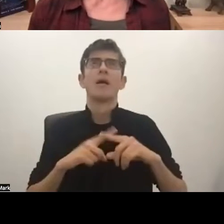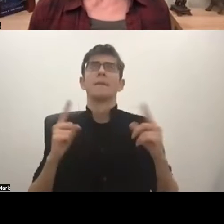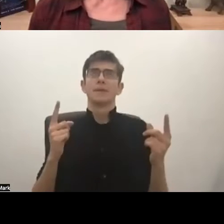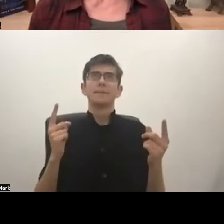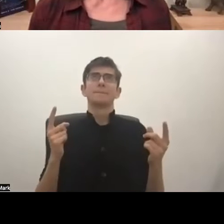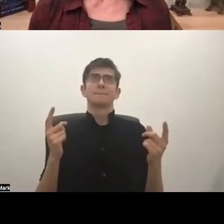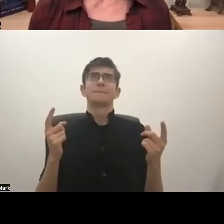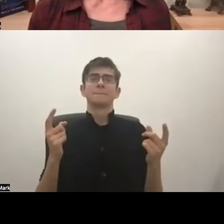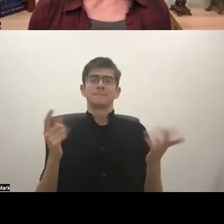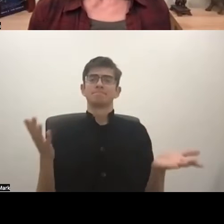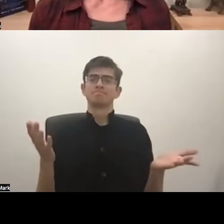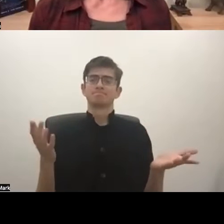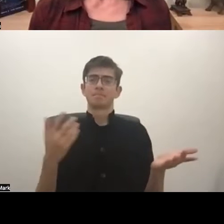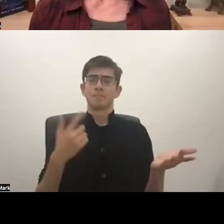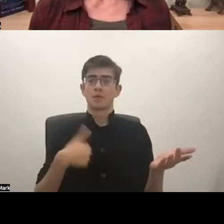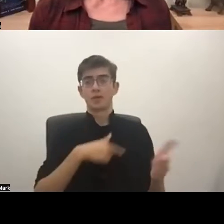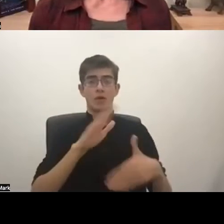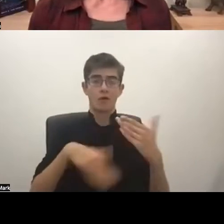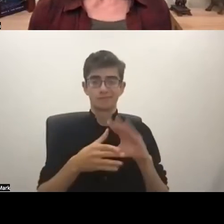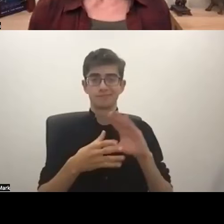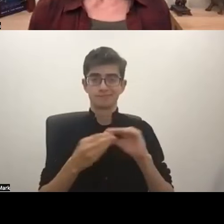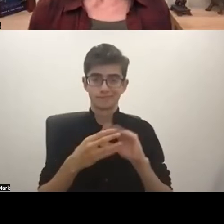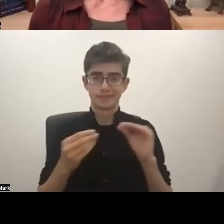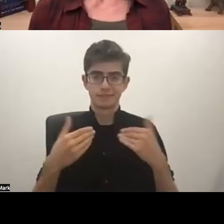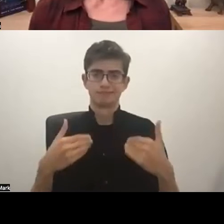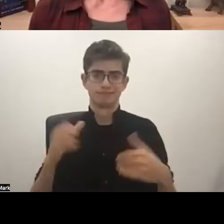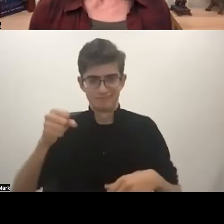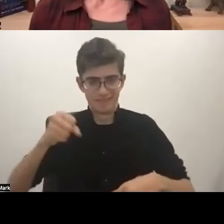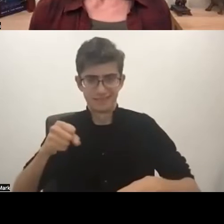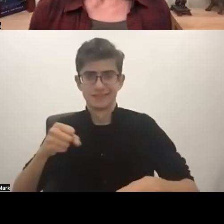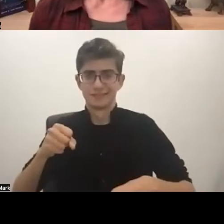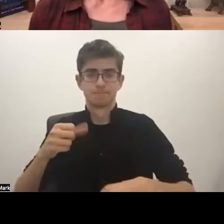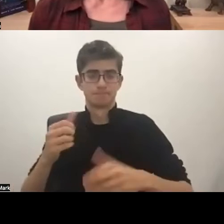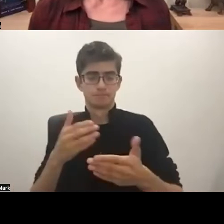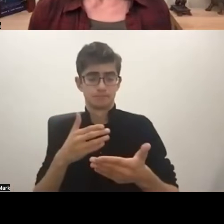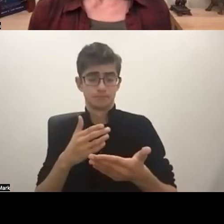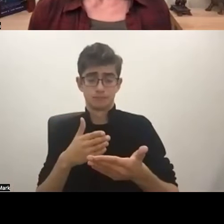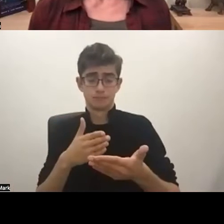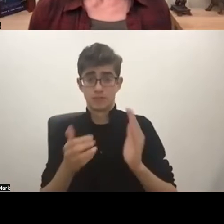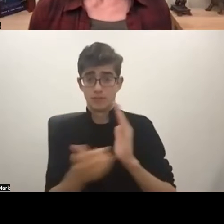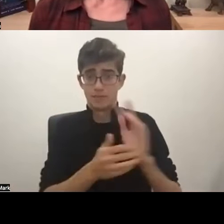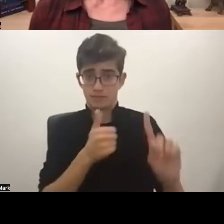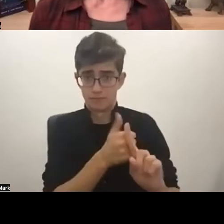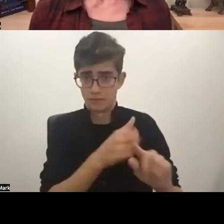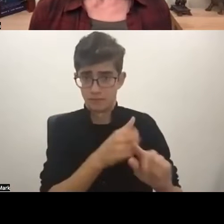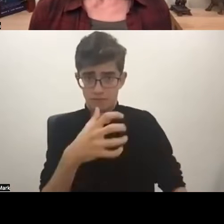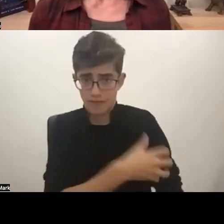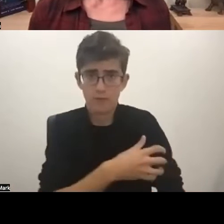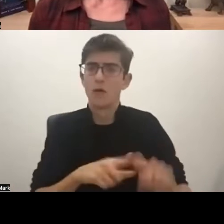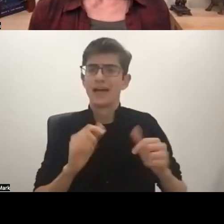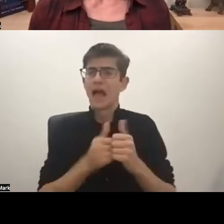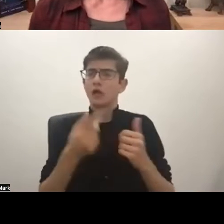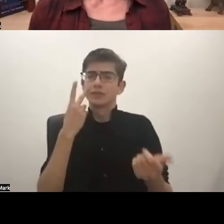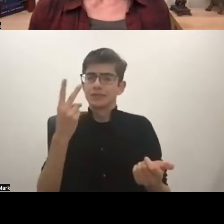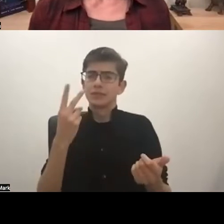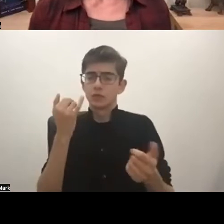because as we were all saying, it is very powerful. But how do you foresee it? And if you were working with these communities, which we know you